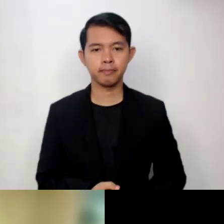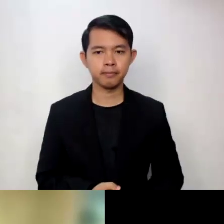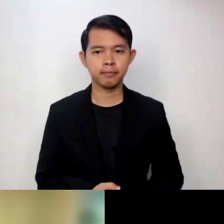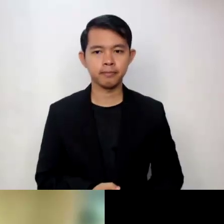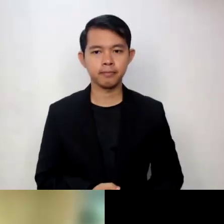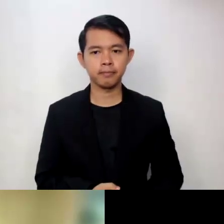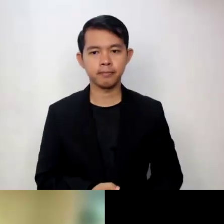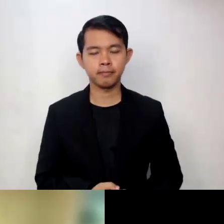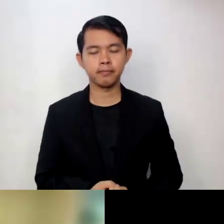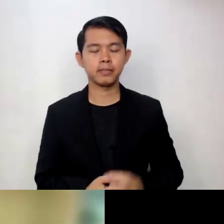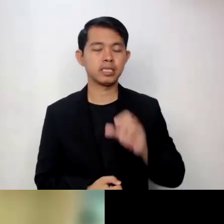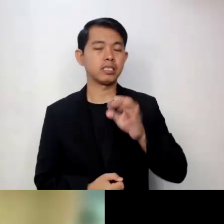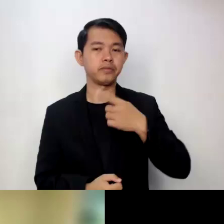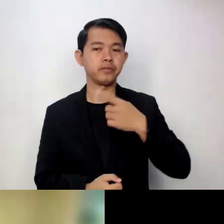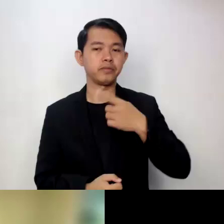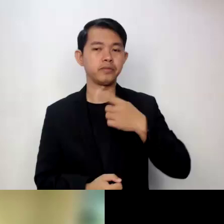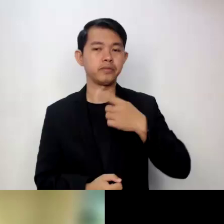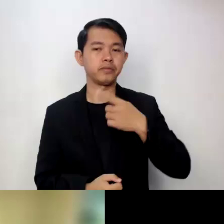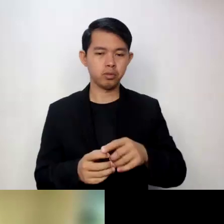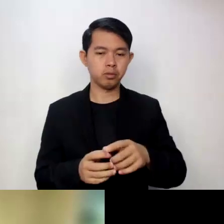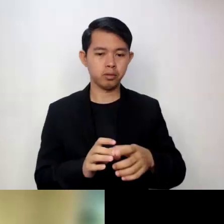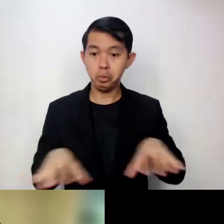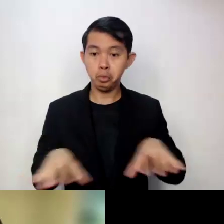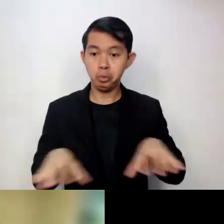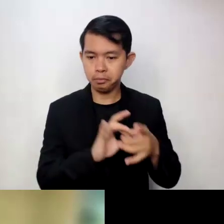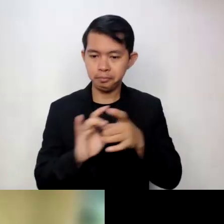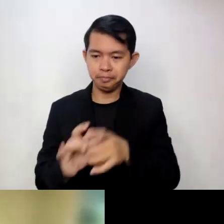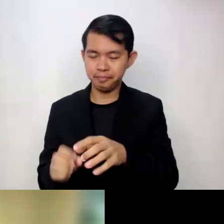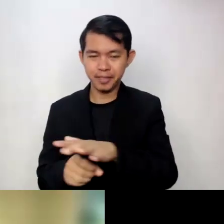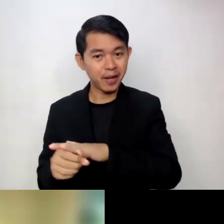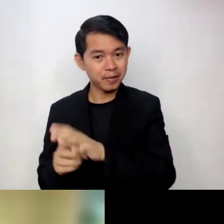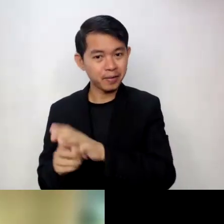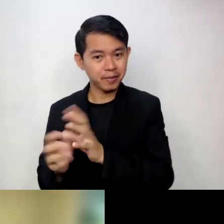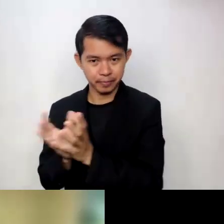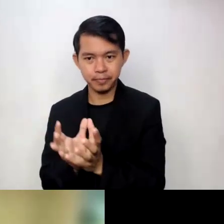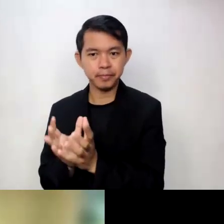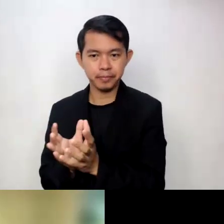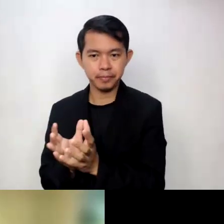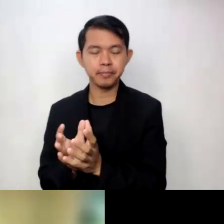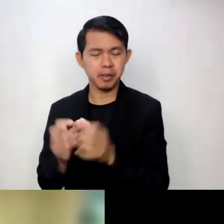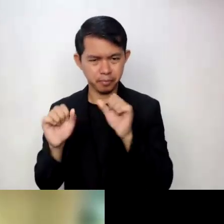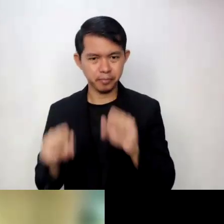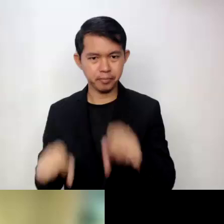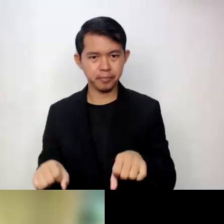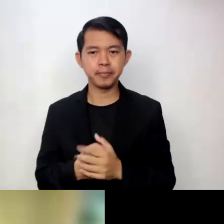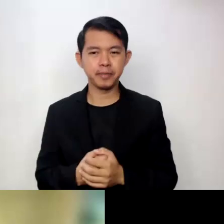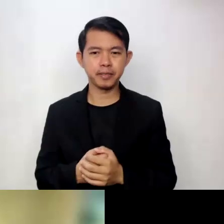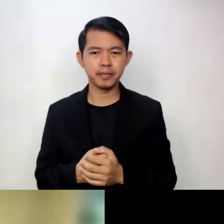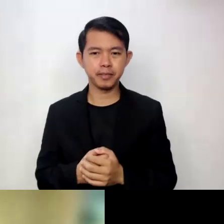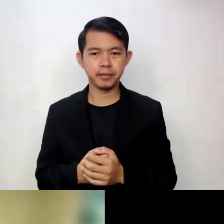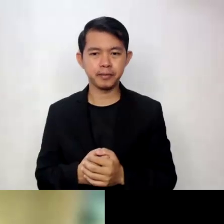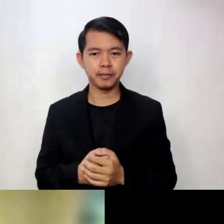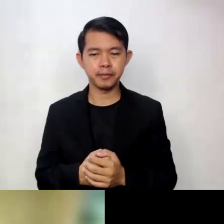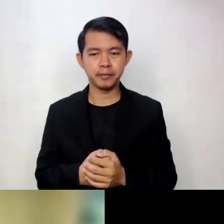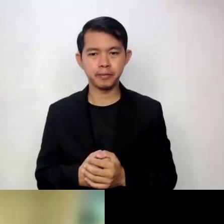work with local community organizations. And that is my dream, di ba? Kung I can just do that my whole life as an academic to